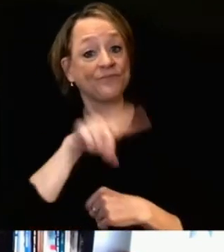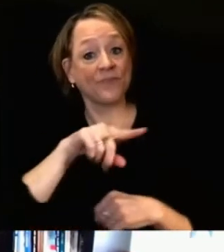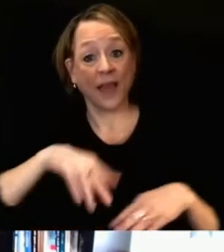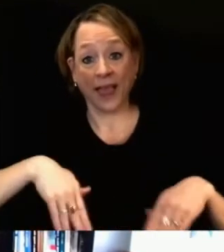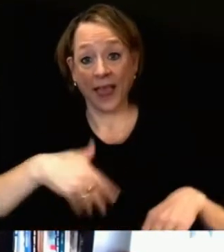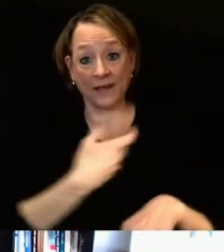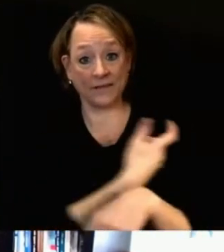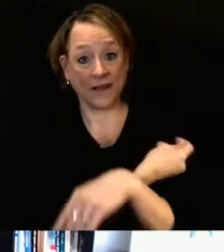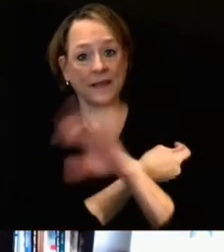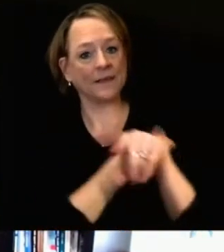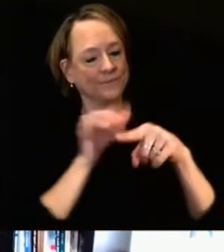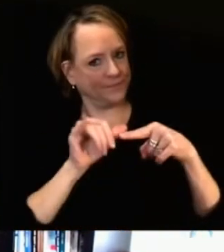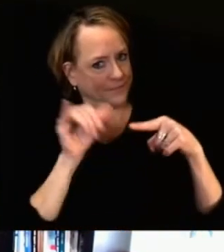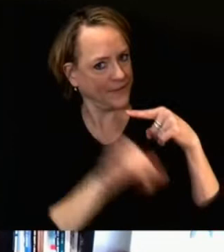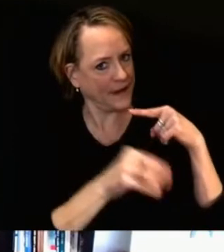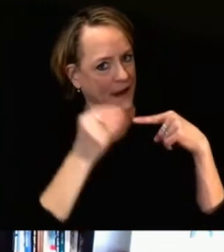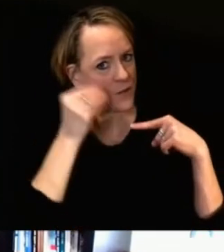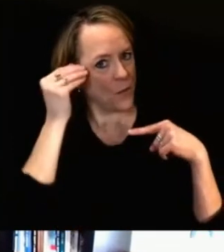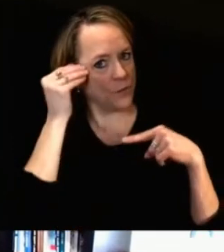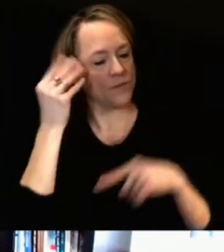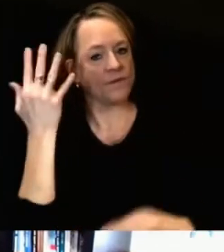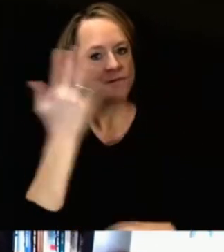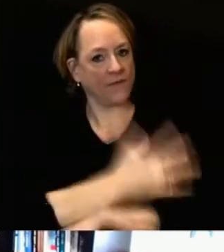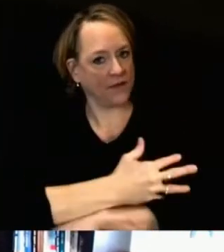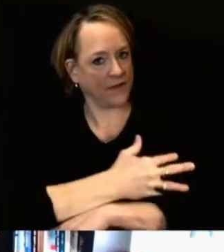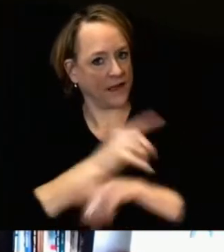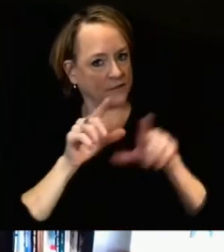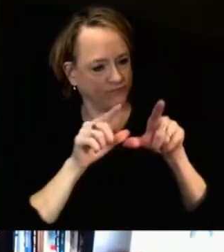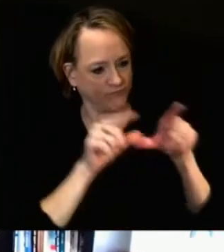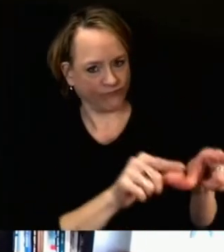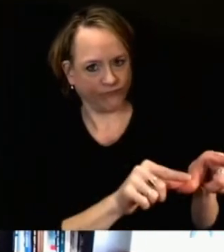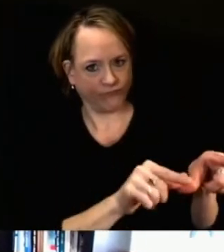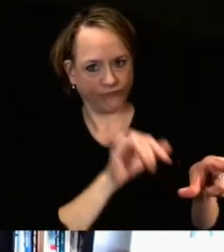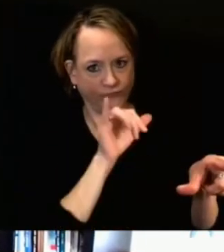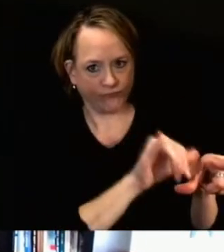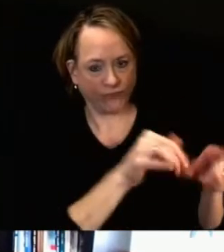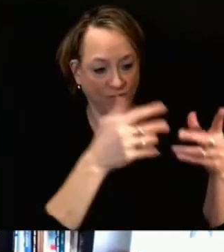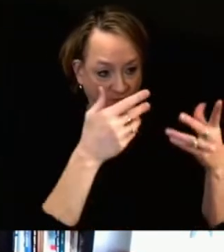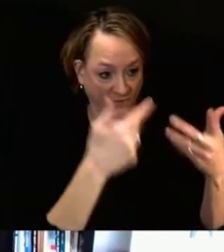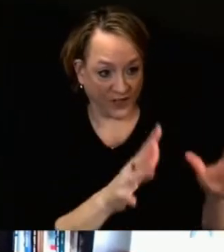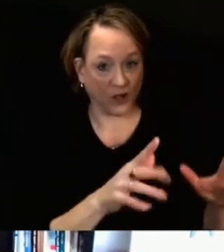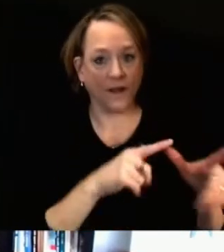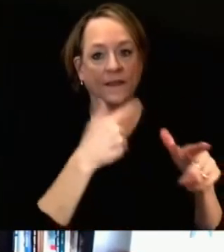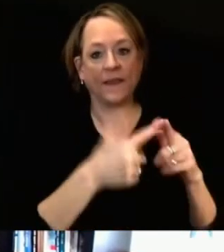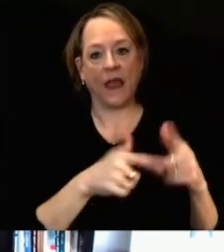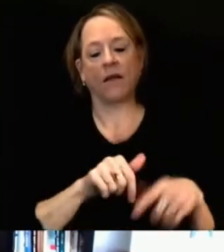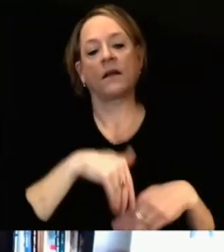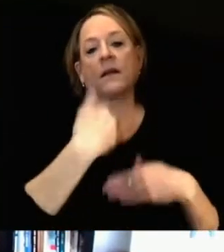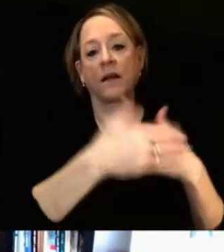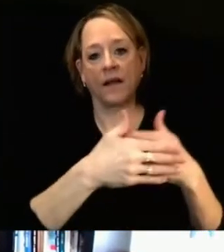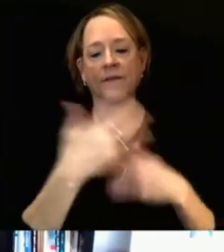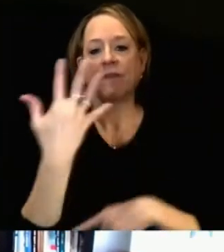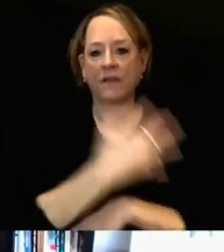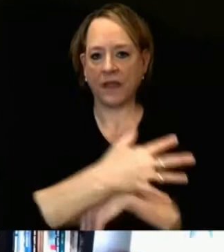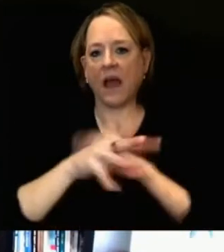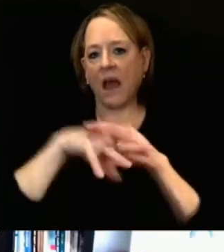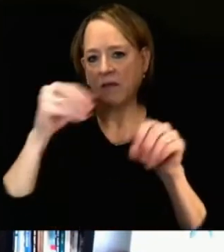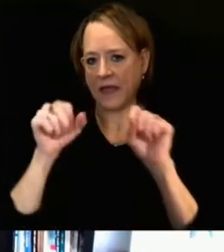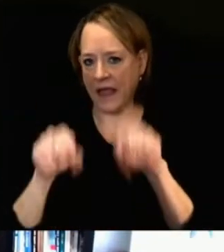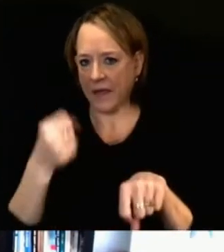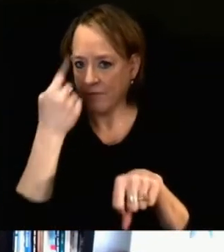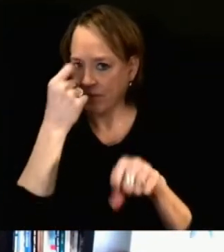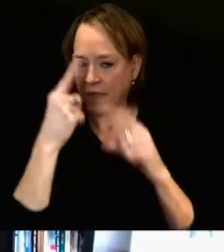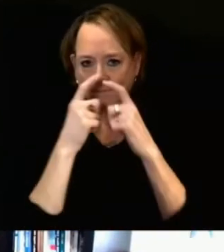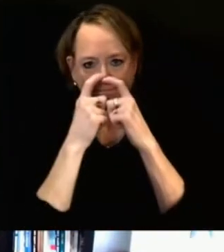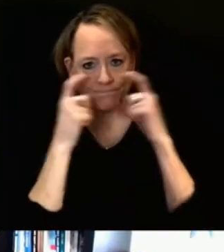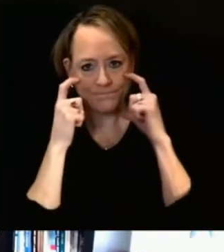and wear masks around others for an additional 5 days. If possible, anyone with an exposure to COVID-19 should be tested